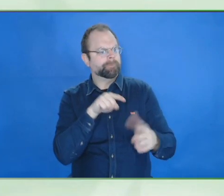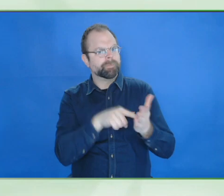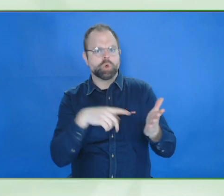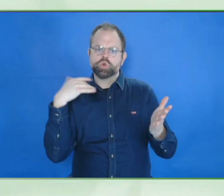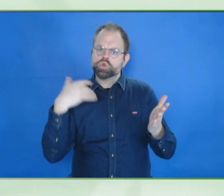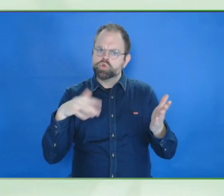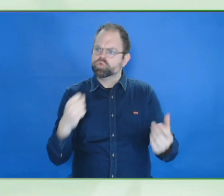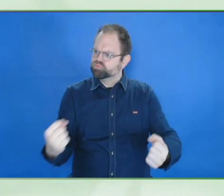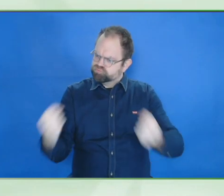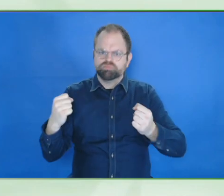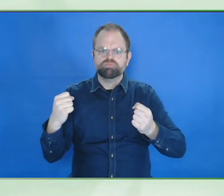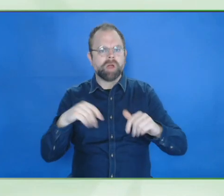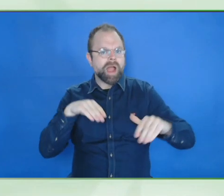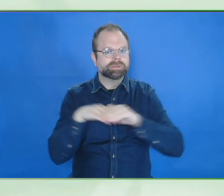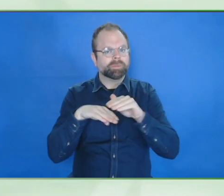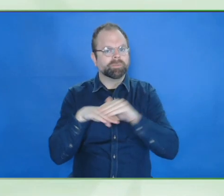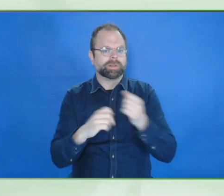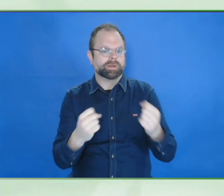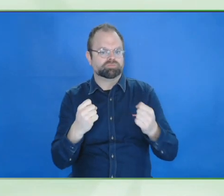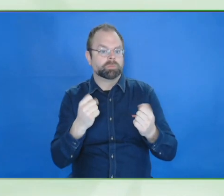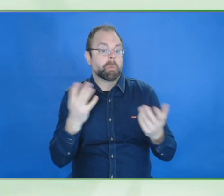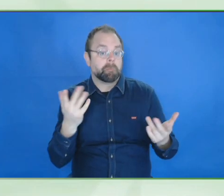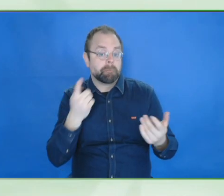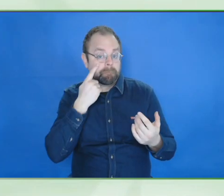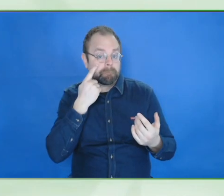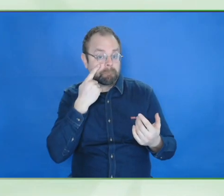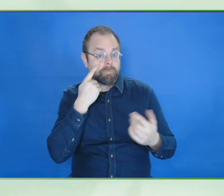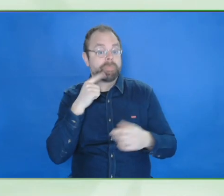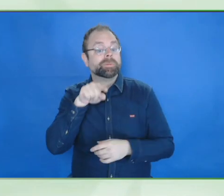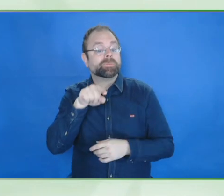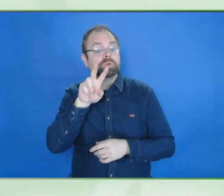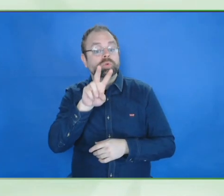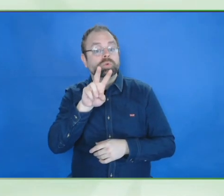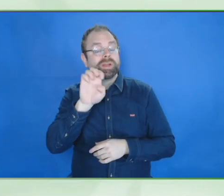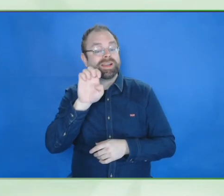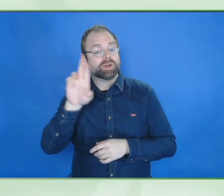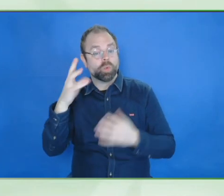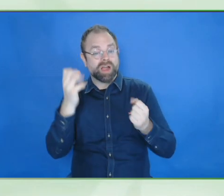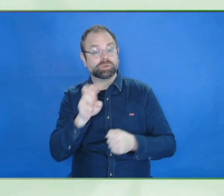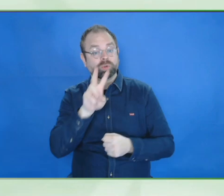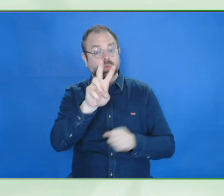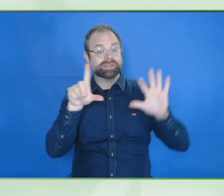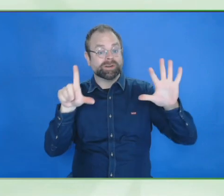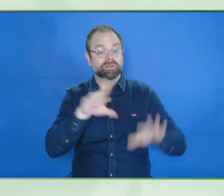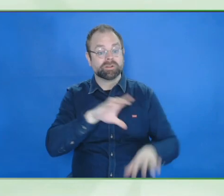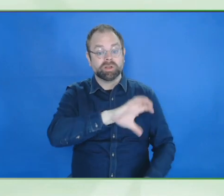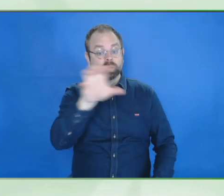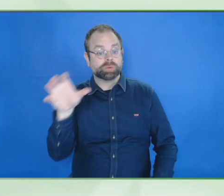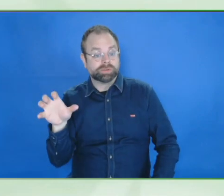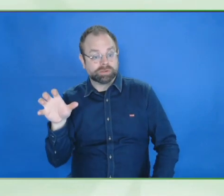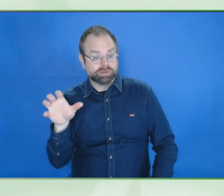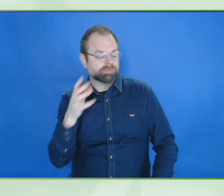have market surveillance, where we have the assumption that all the products that are coming onto the market